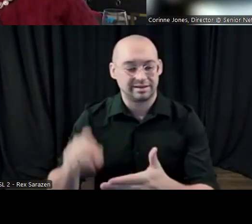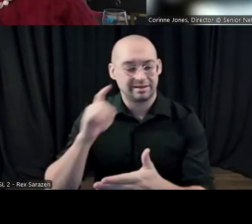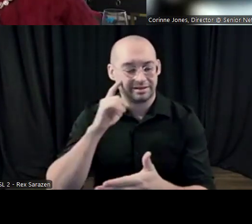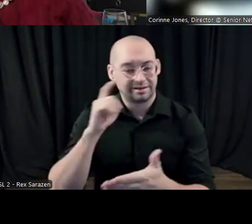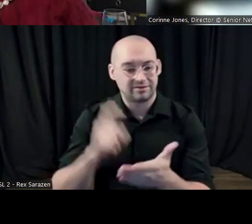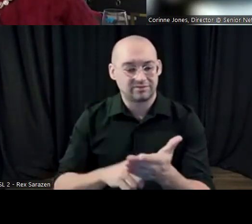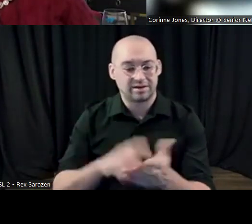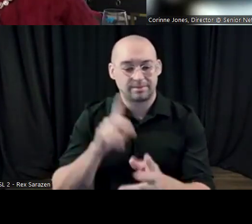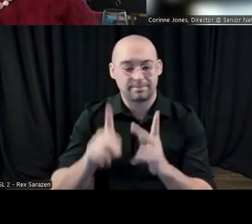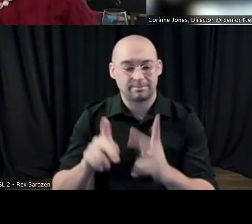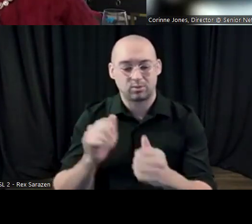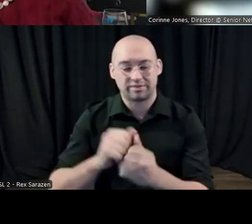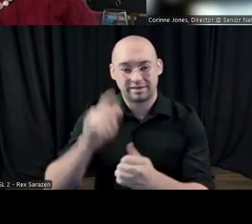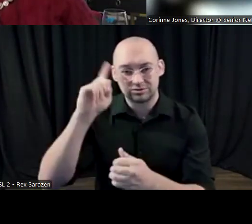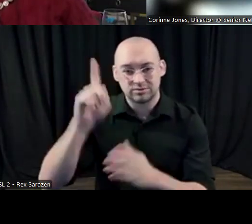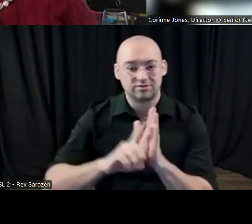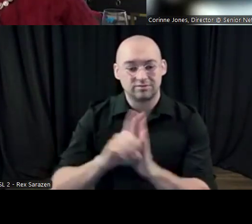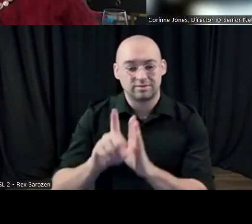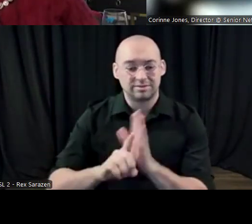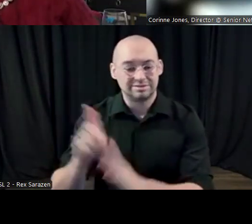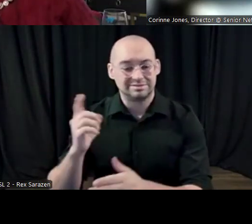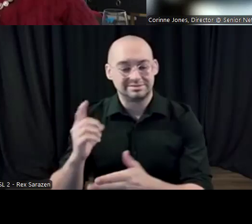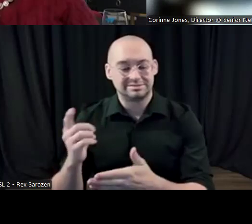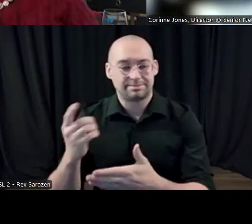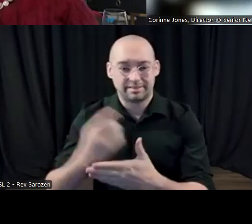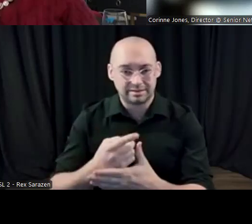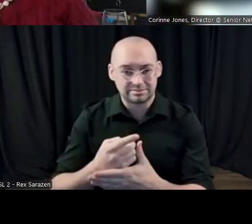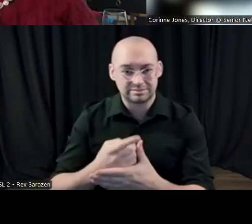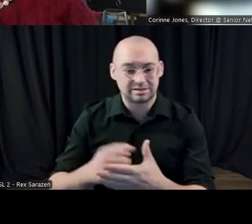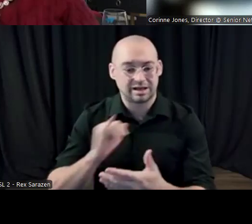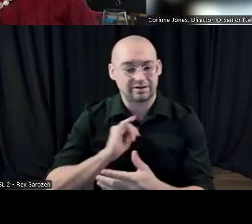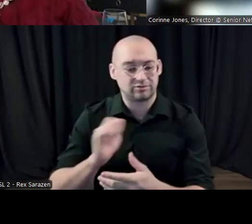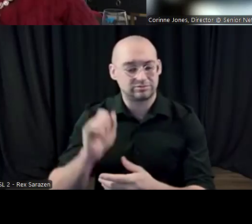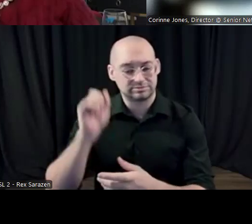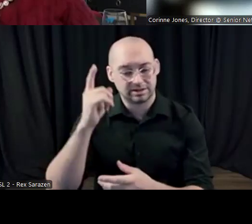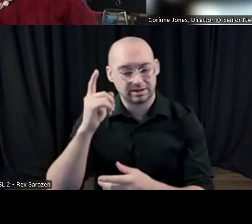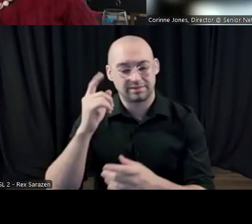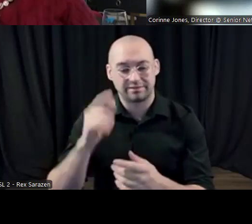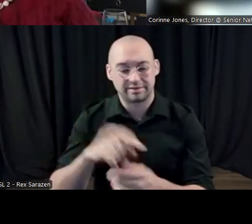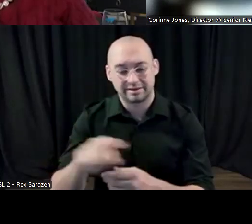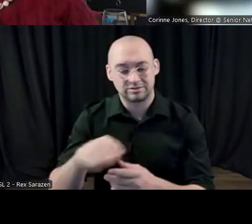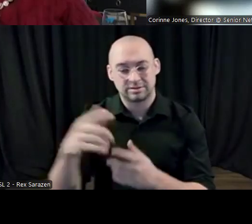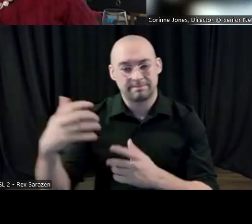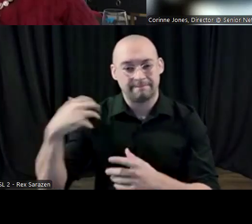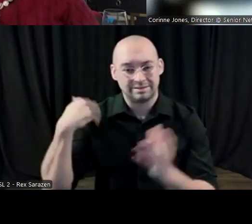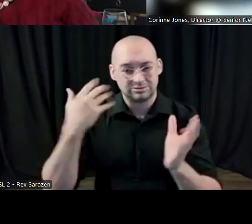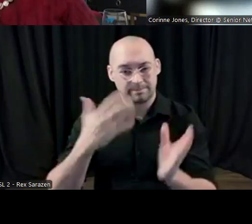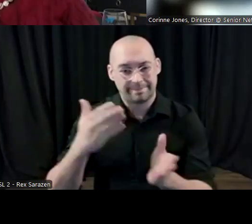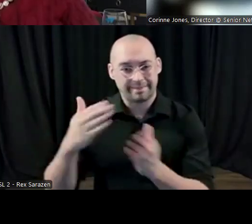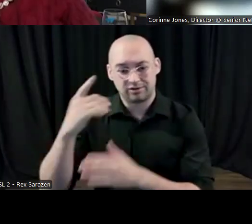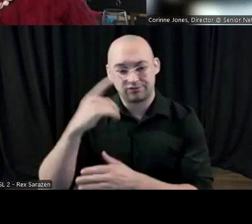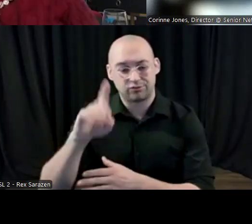with intellectual and developmental disabilities. And I realize that there is a master plan for